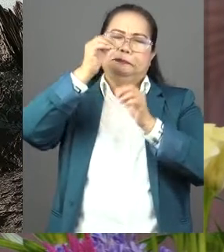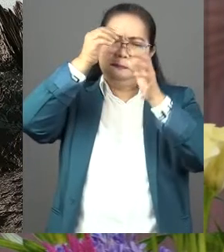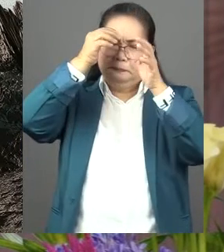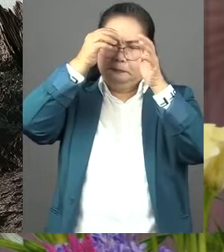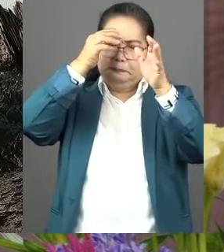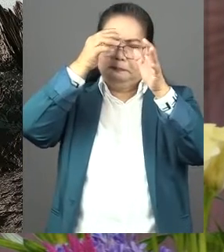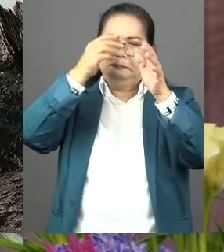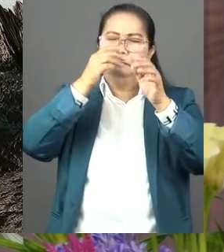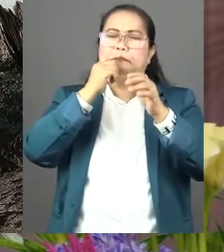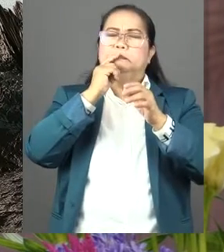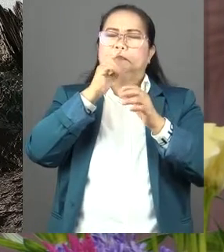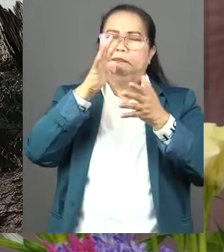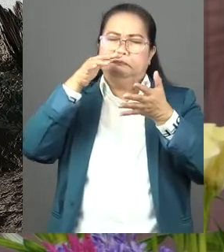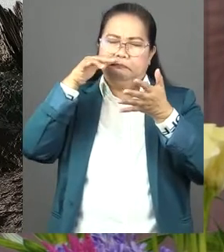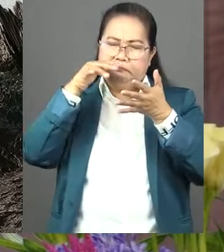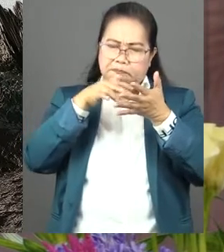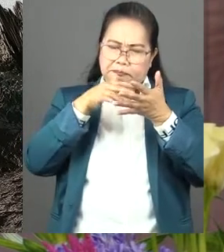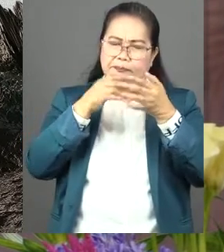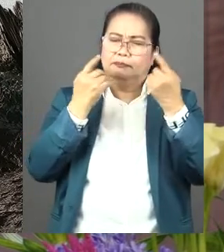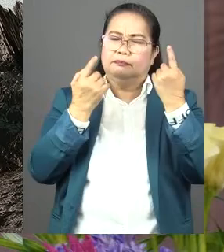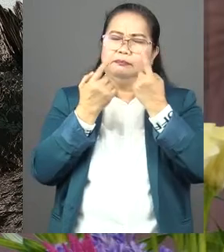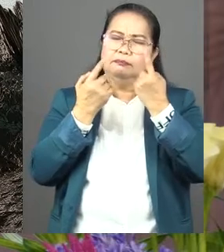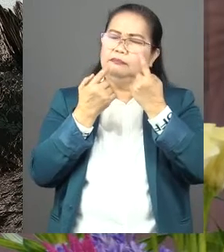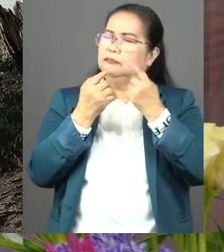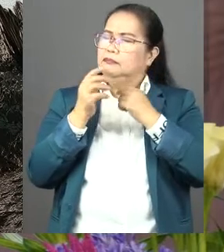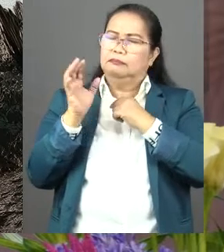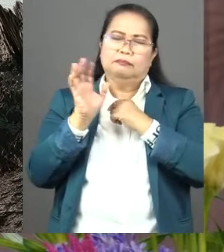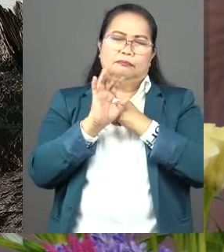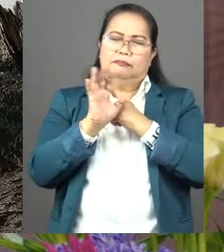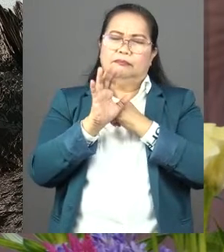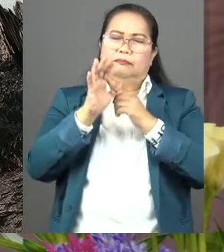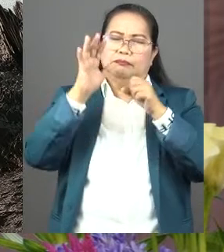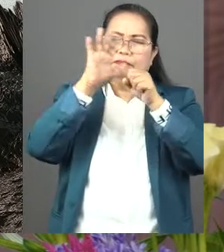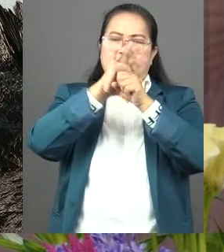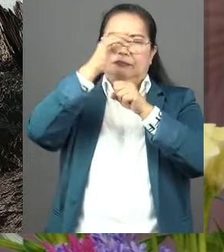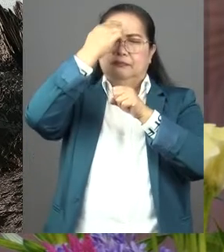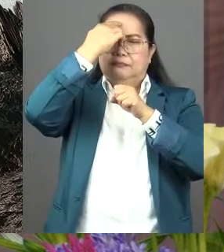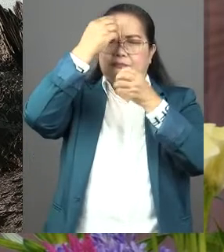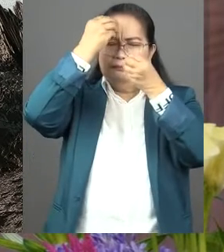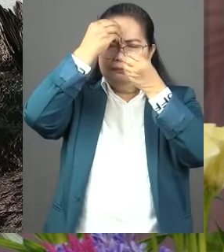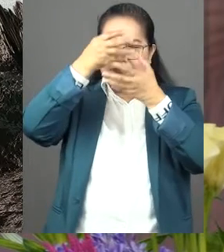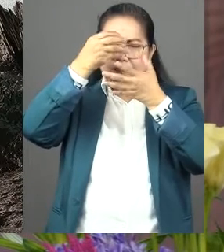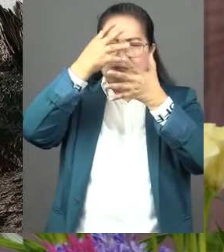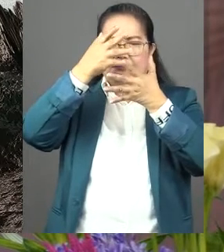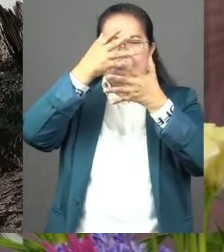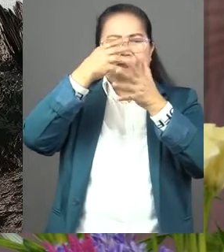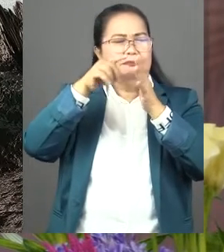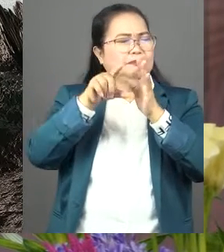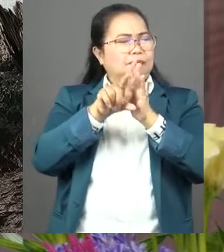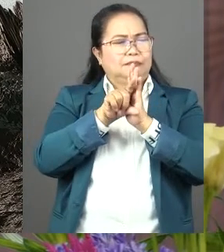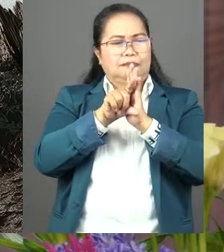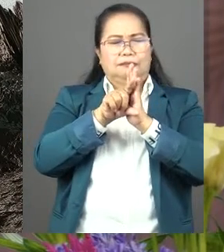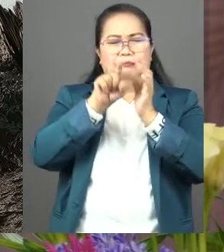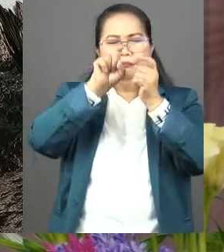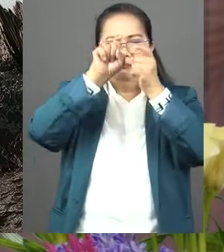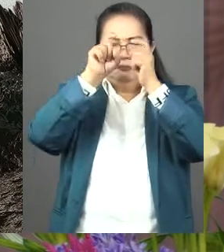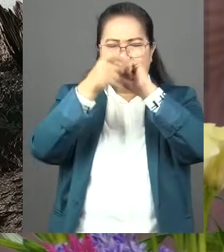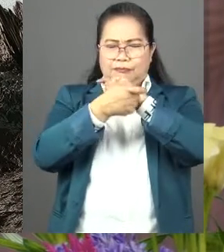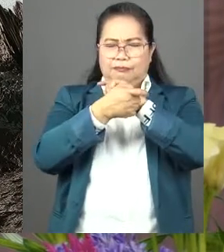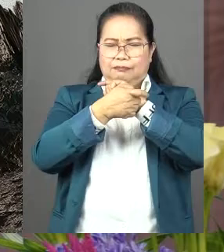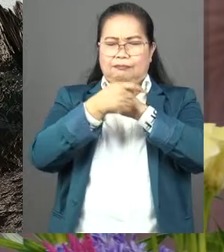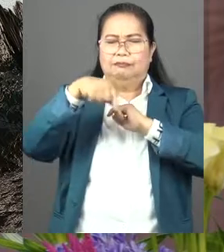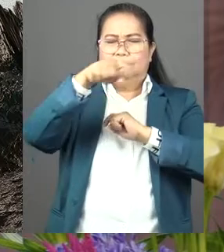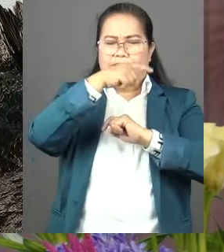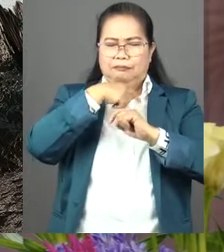purely academic in nature, filling minds with information. God forbid. Father, transform us, we